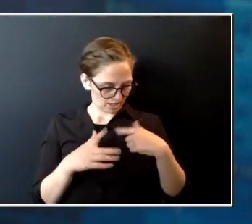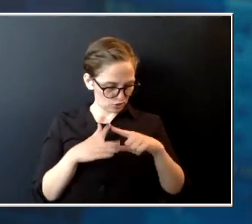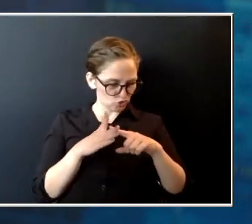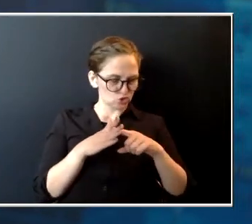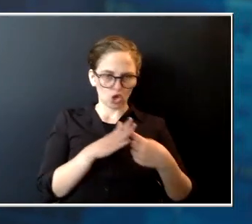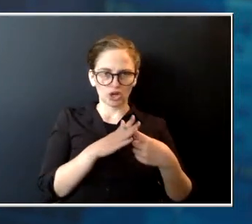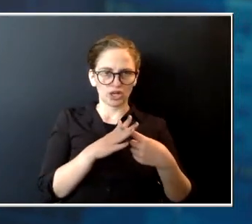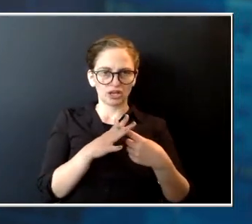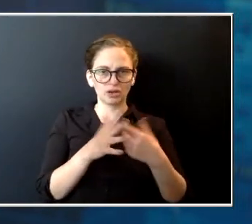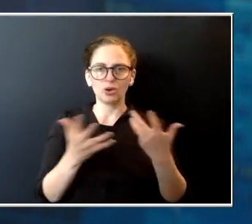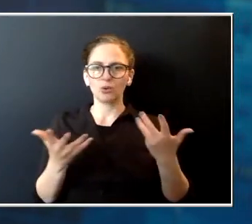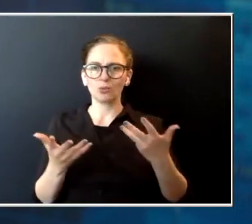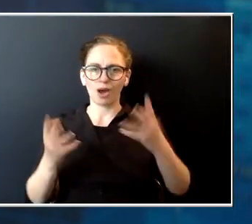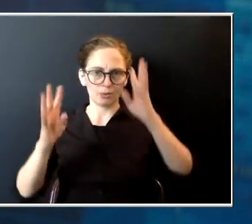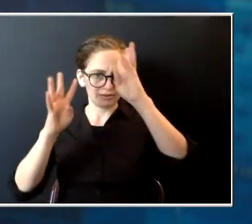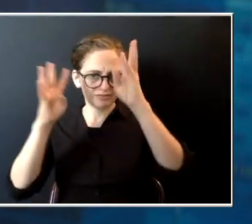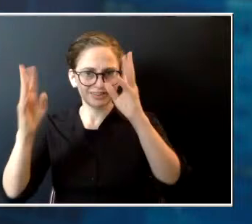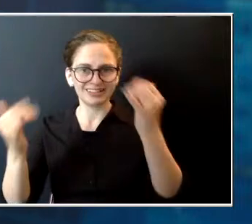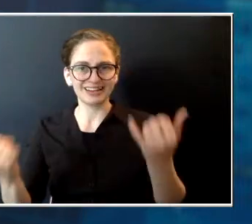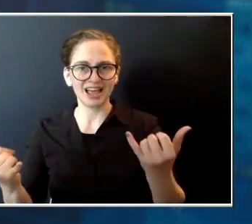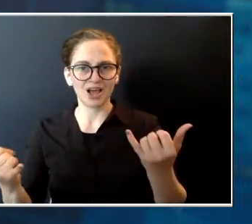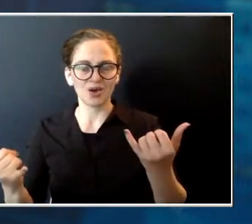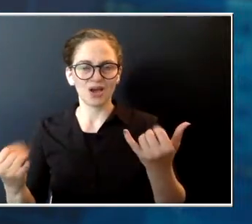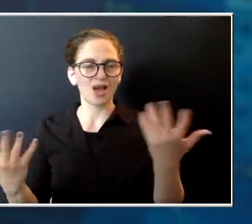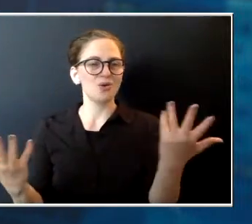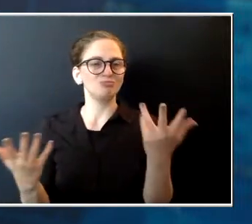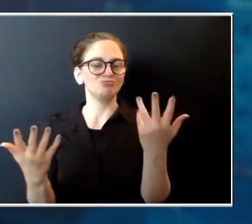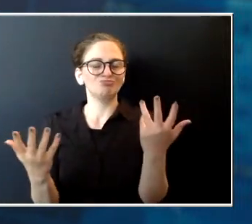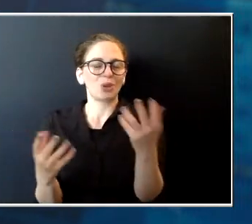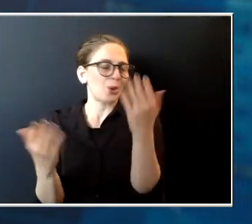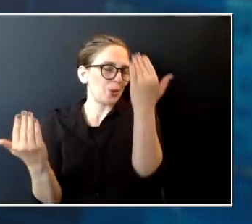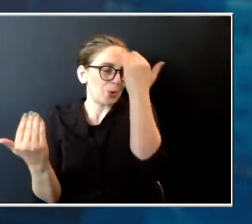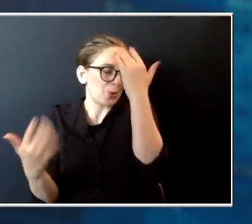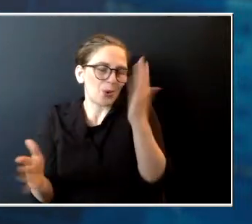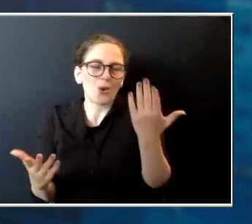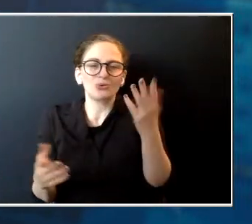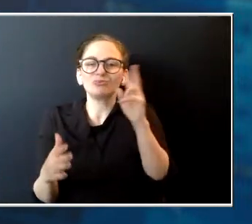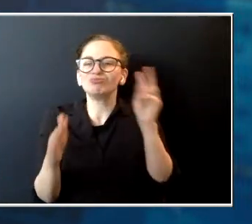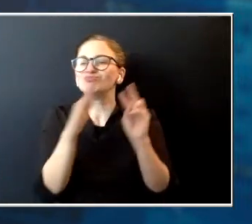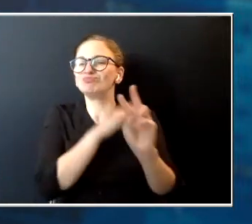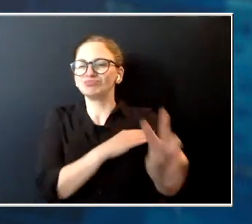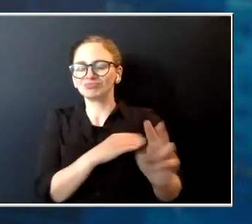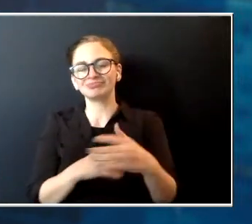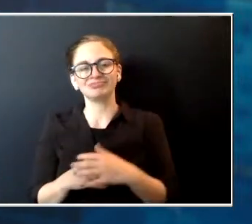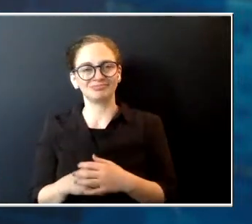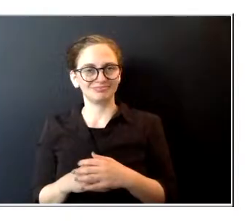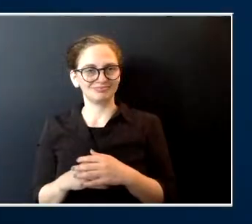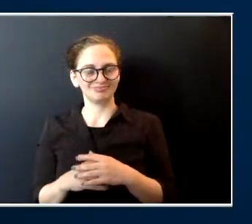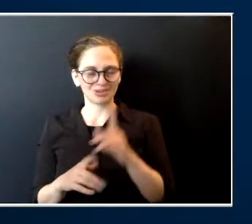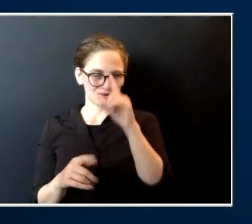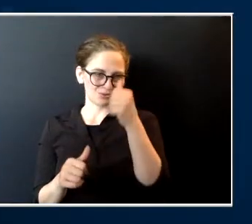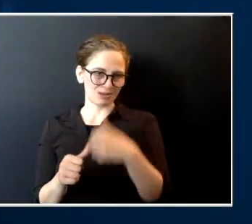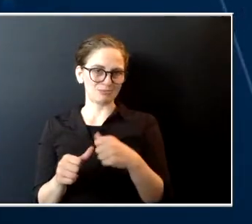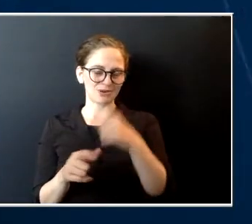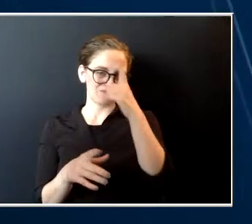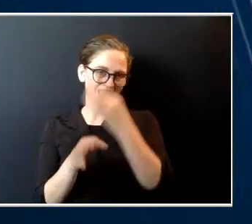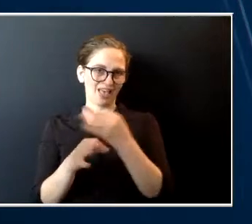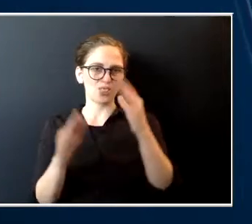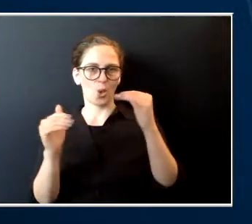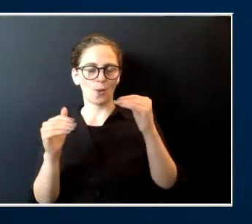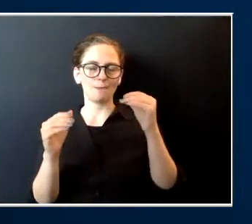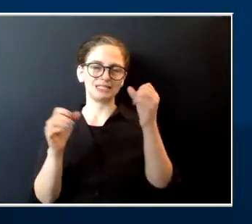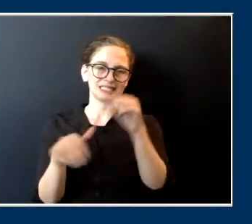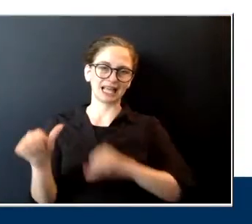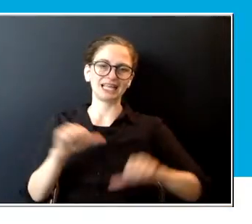head. This is the golden age of medicine. All right, remember Faith, Hope, and Science. We're back next week. Coming up Friday on the